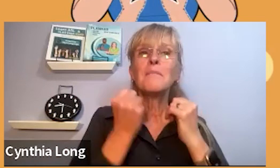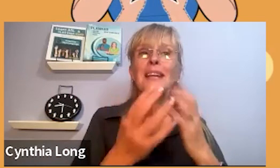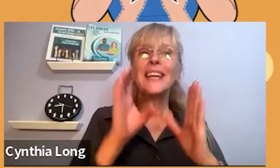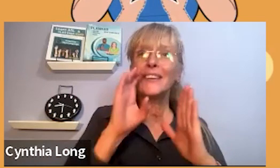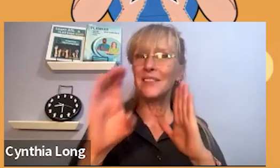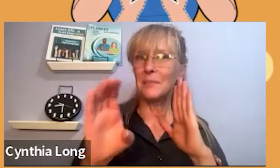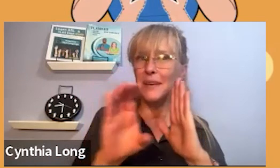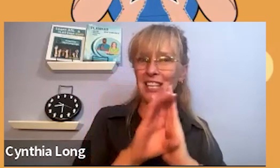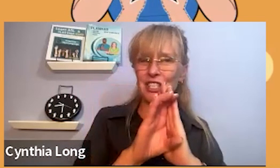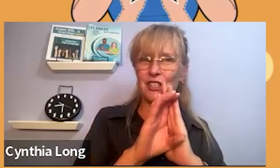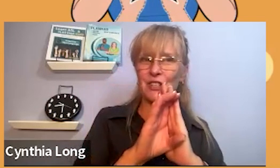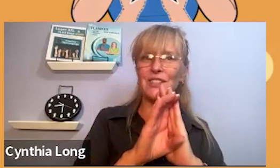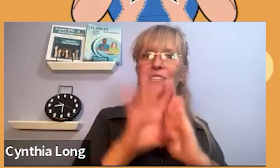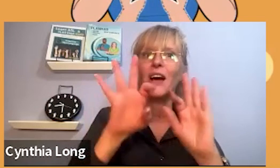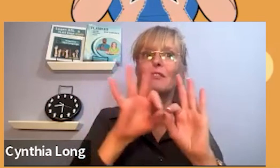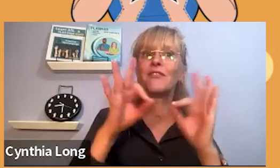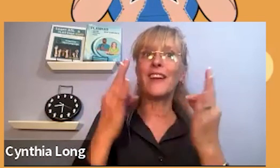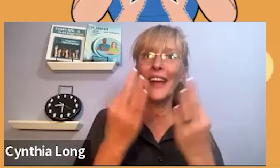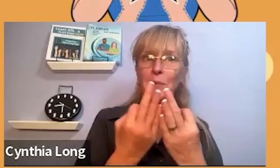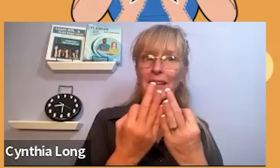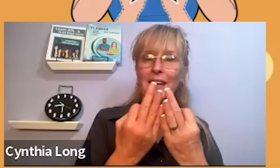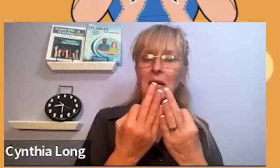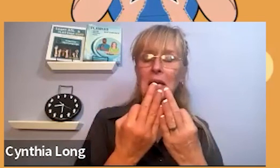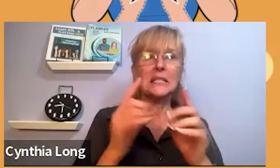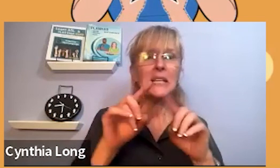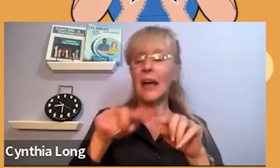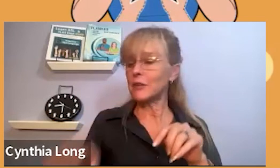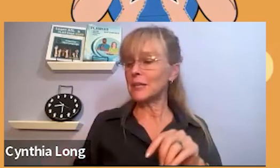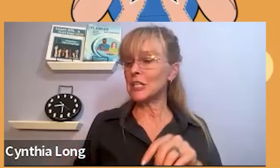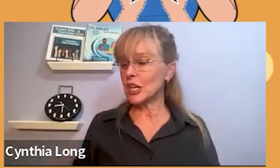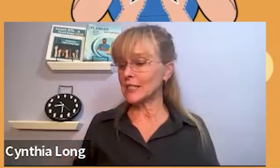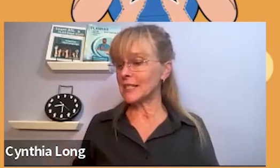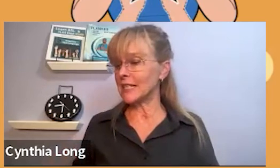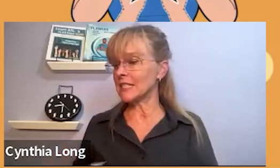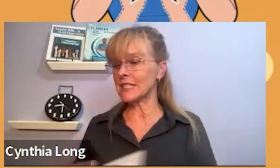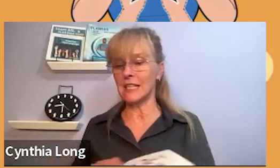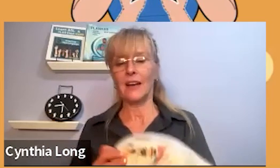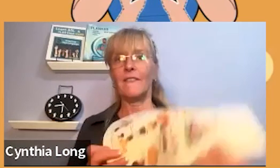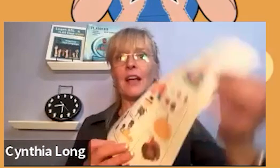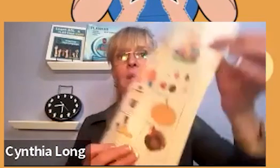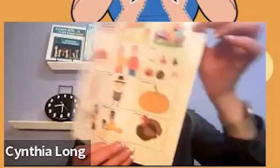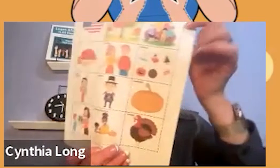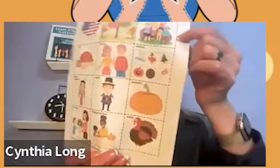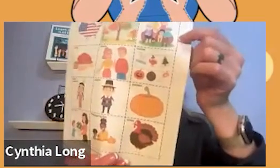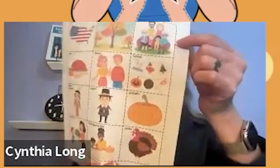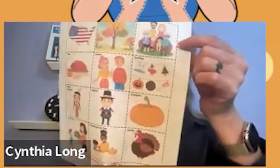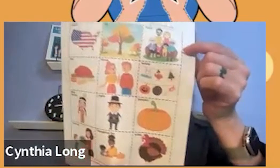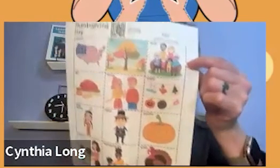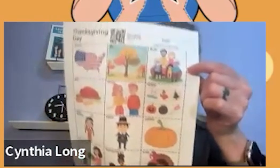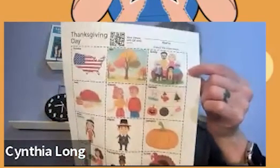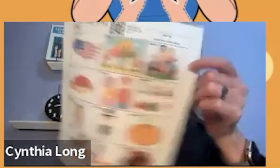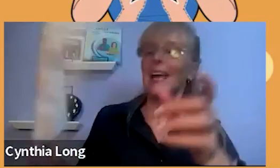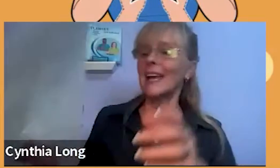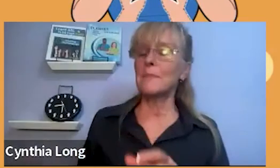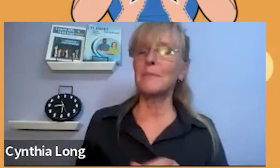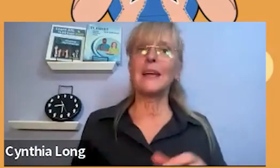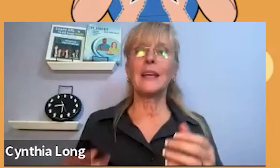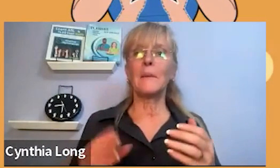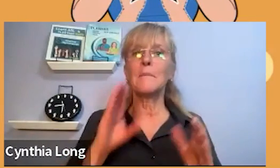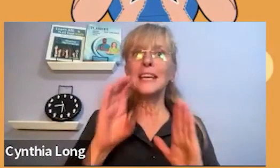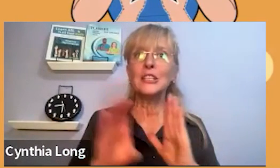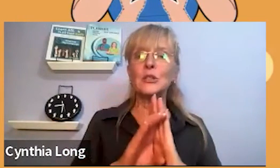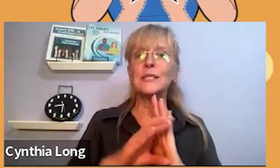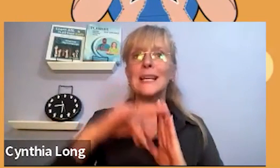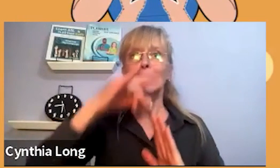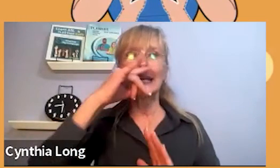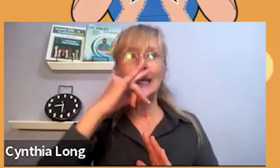hide many of the pictures of family. It doesn't have to be just this family right here. It could